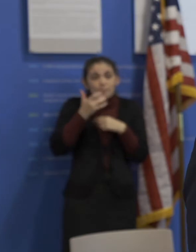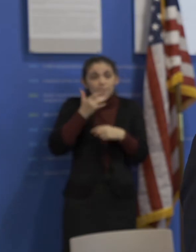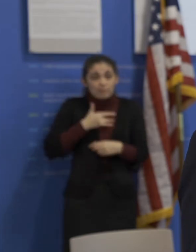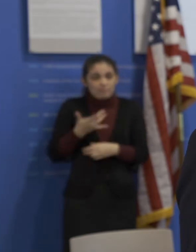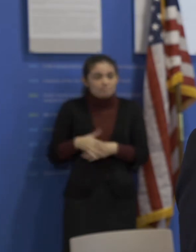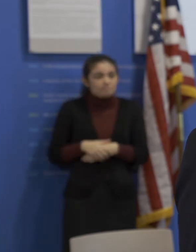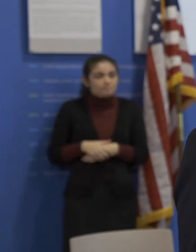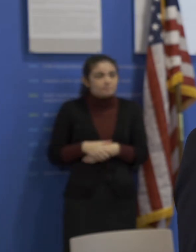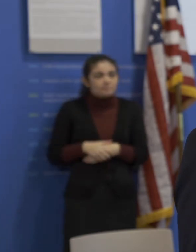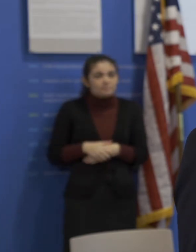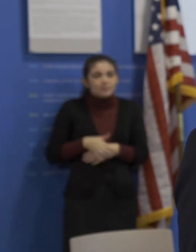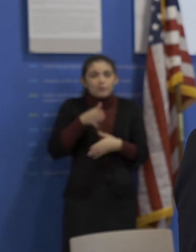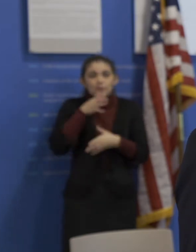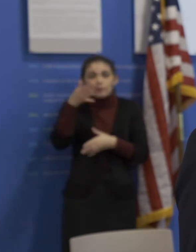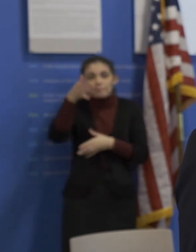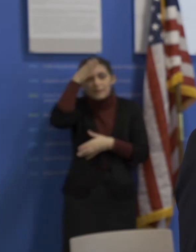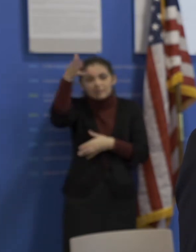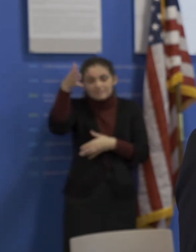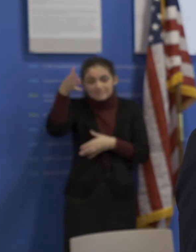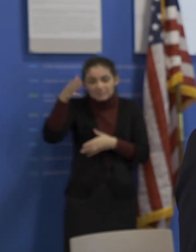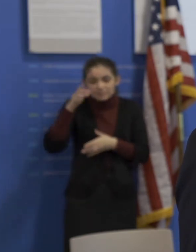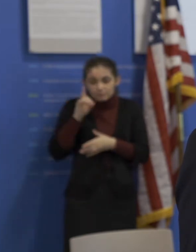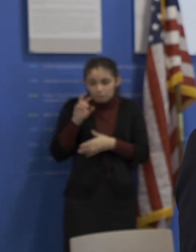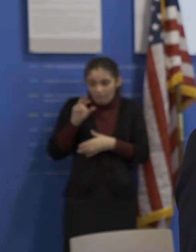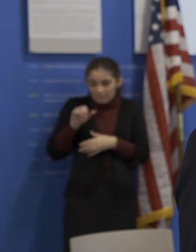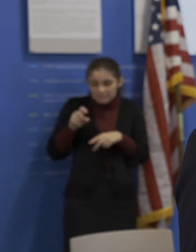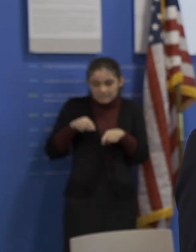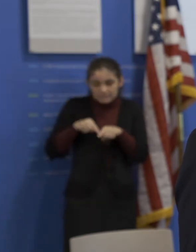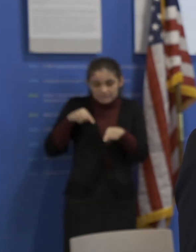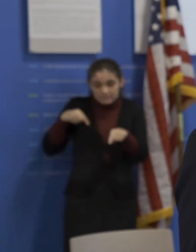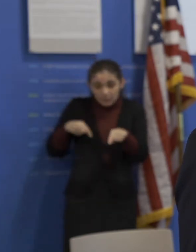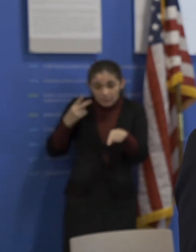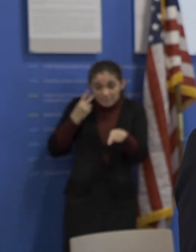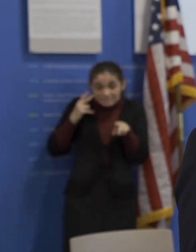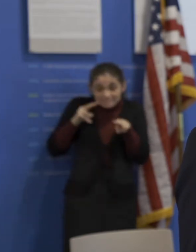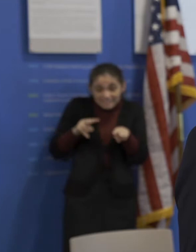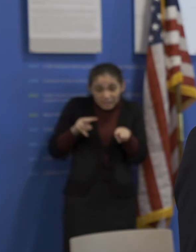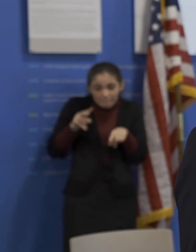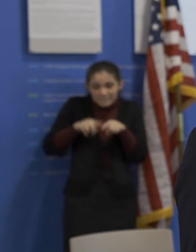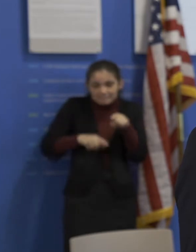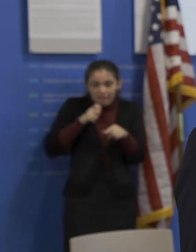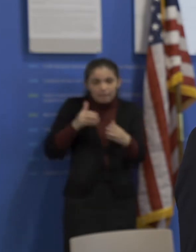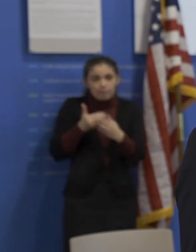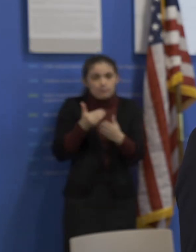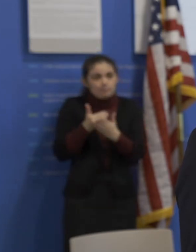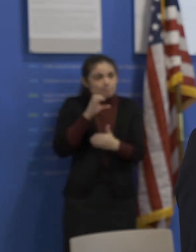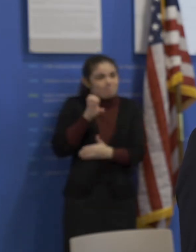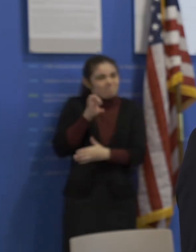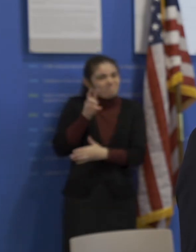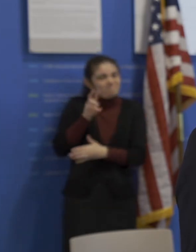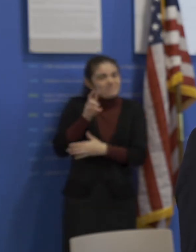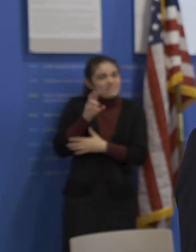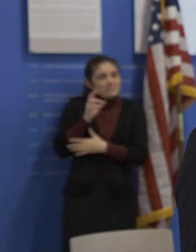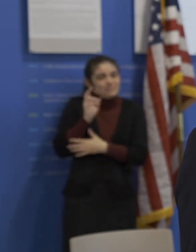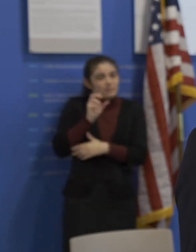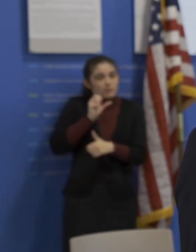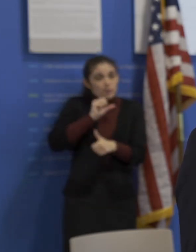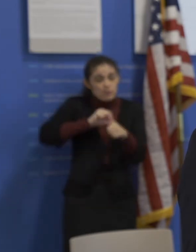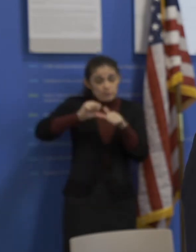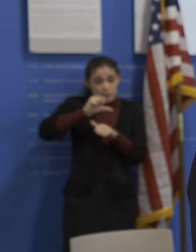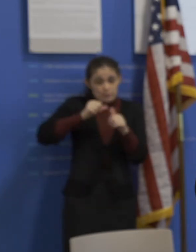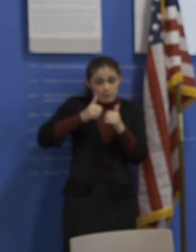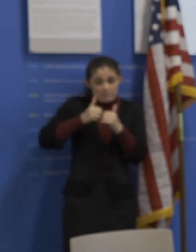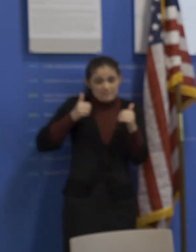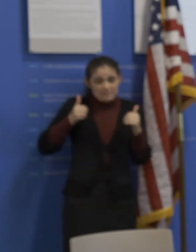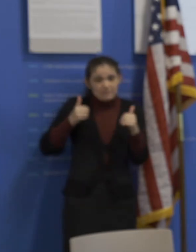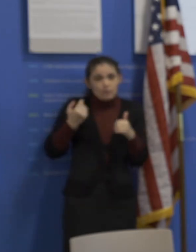birthday. And the grandparents were in the drive keeping distance, and they were all socially distanced. At